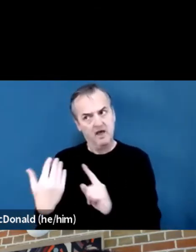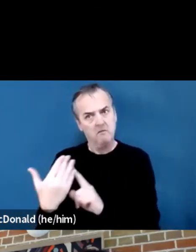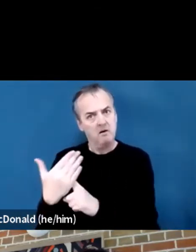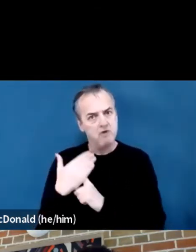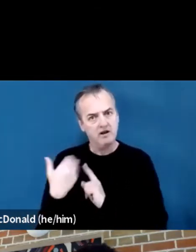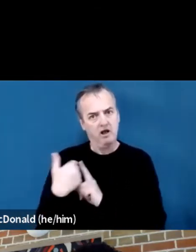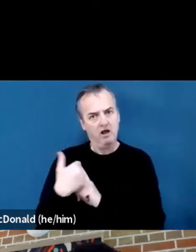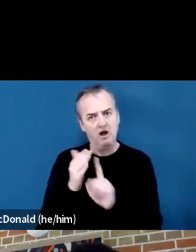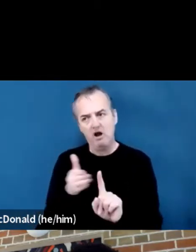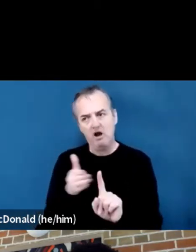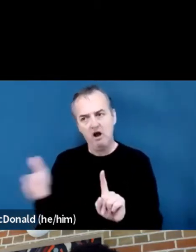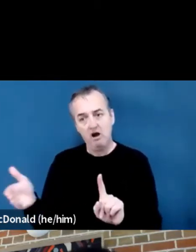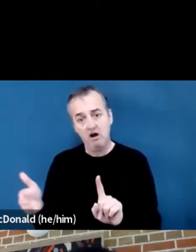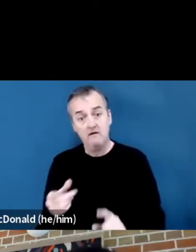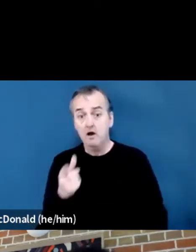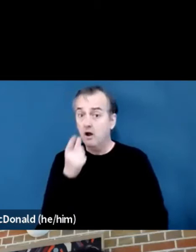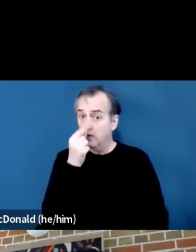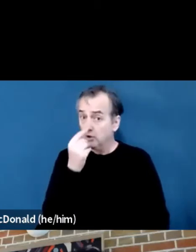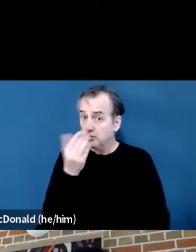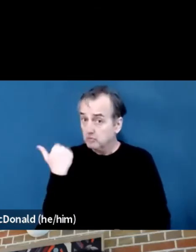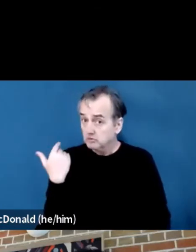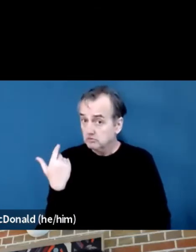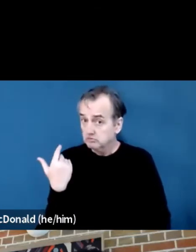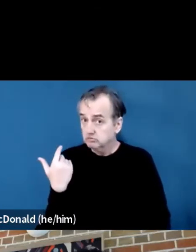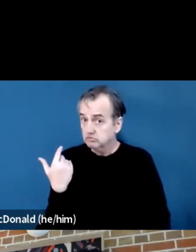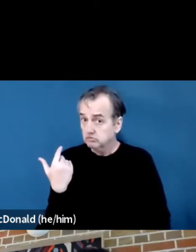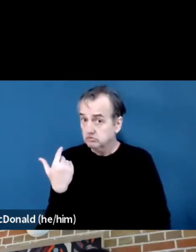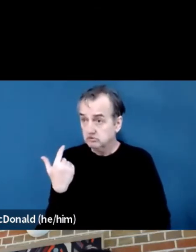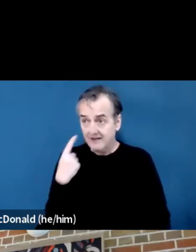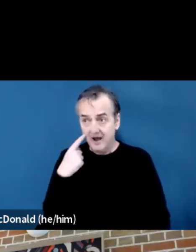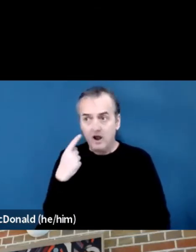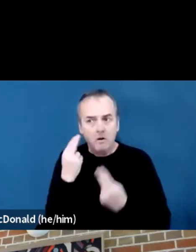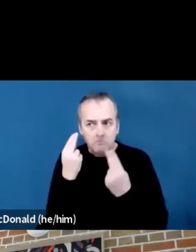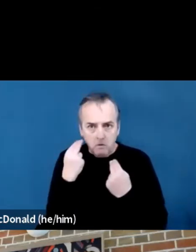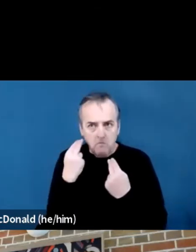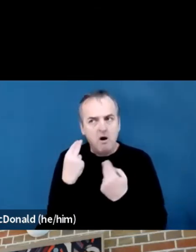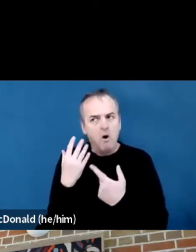Yeah, I think I could have done the wrong work a lot earlier if I would have succumbed to that pressure.